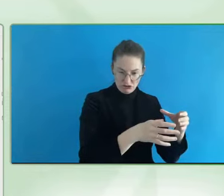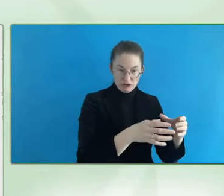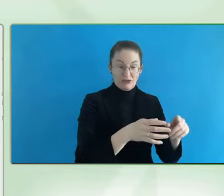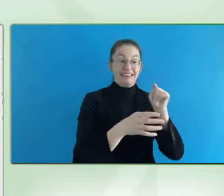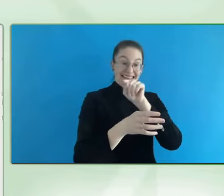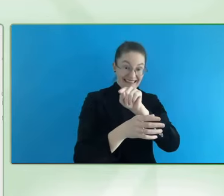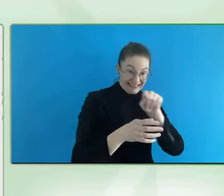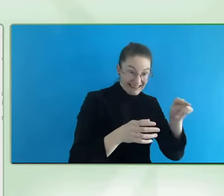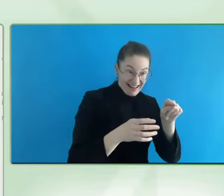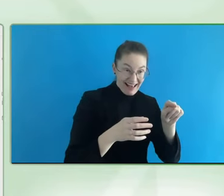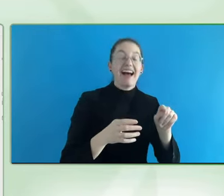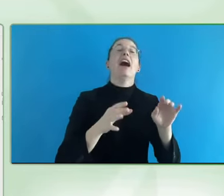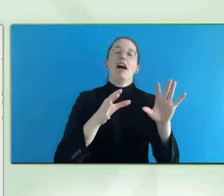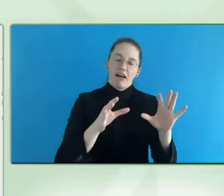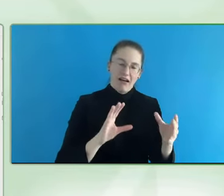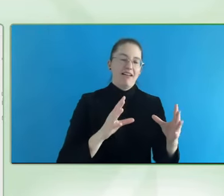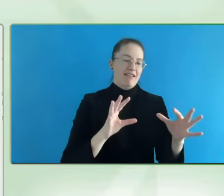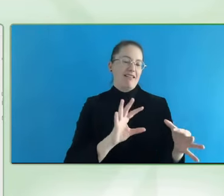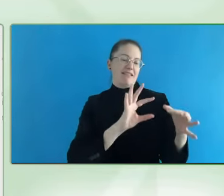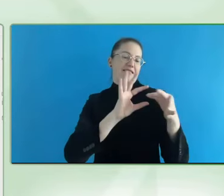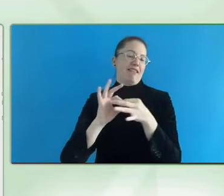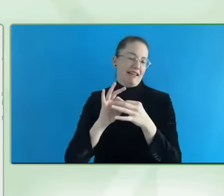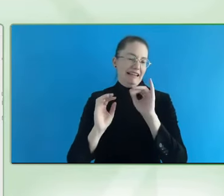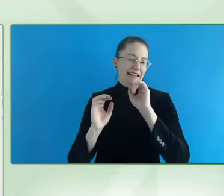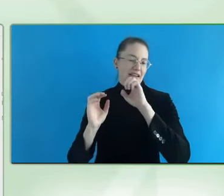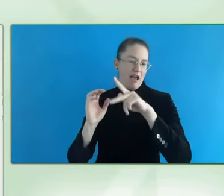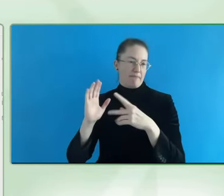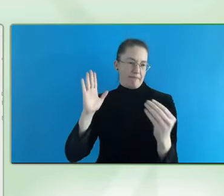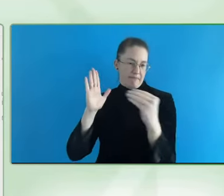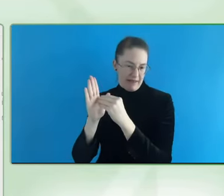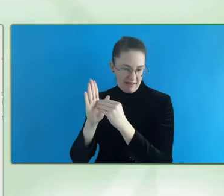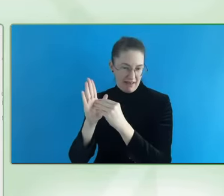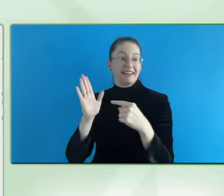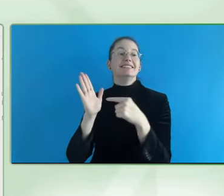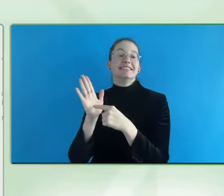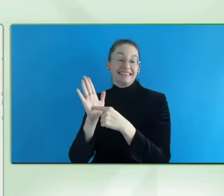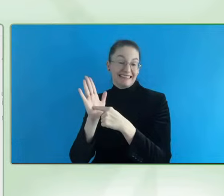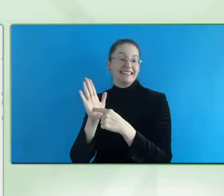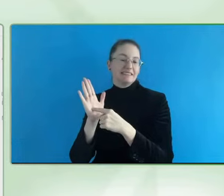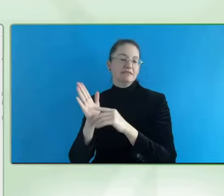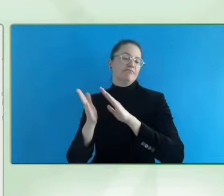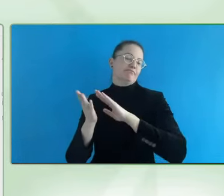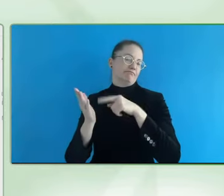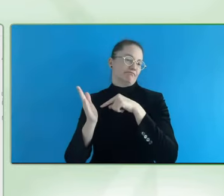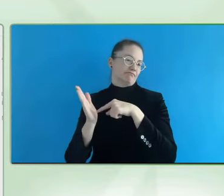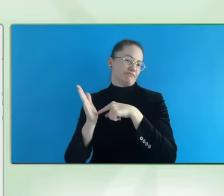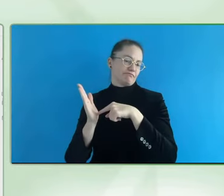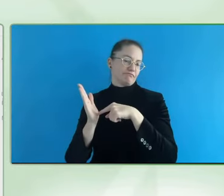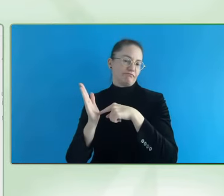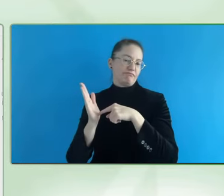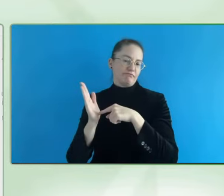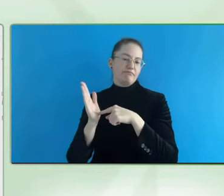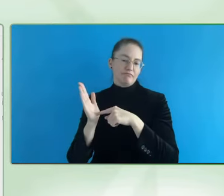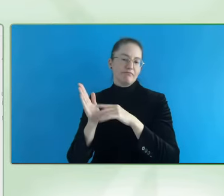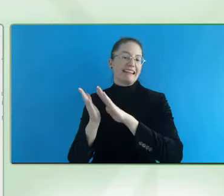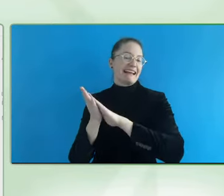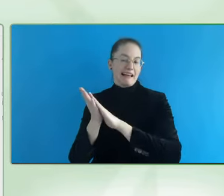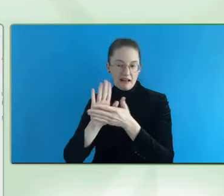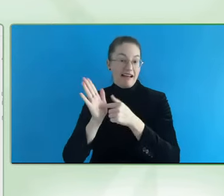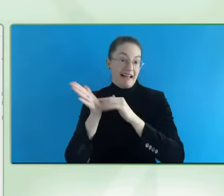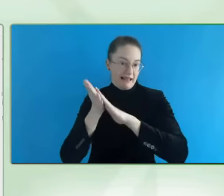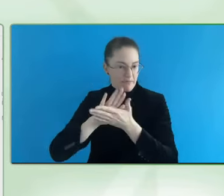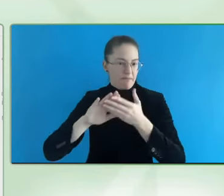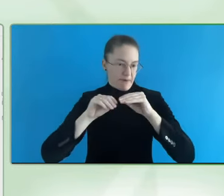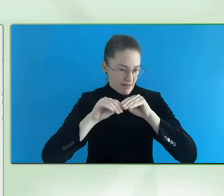will therefore start with a new system of analyzing the pupils' needs